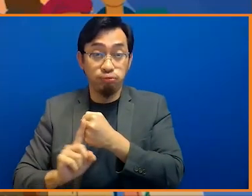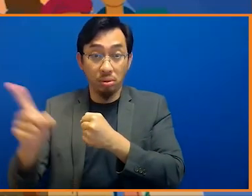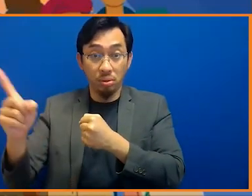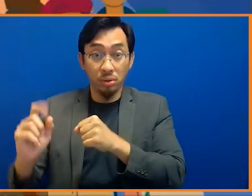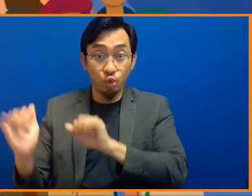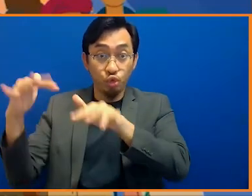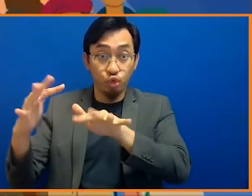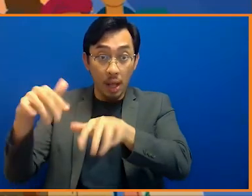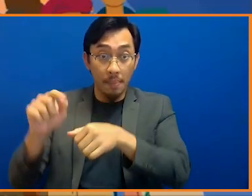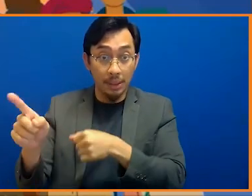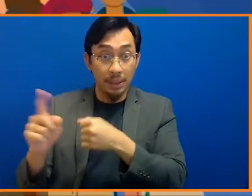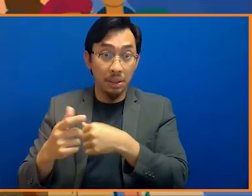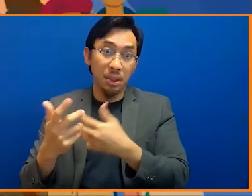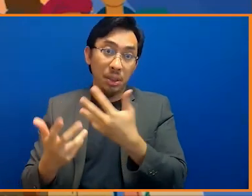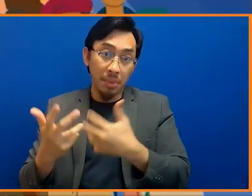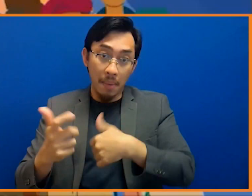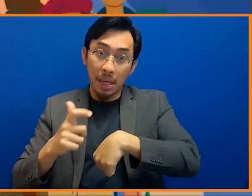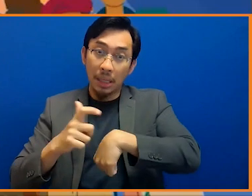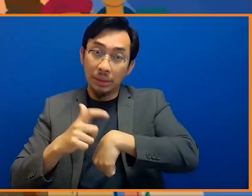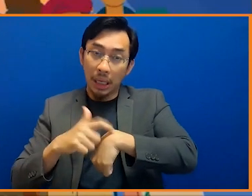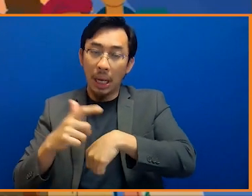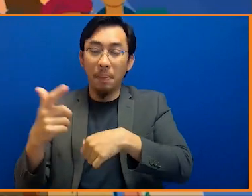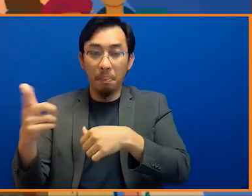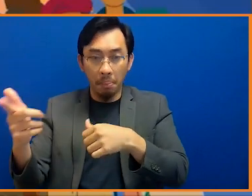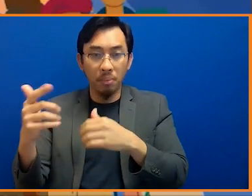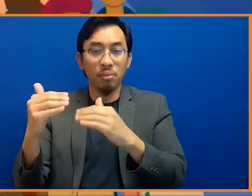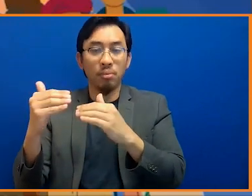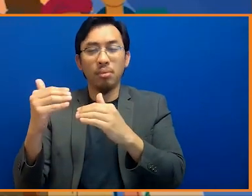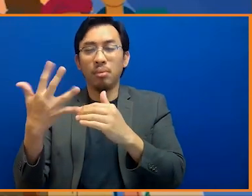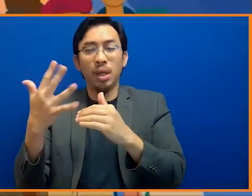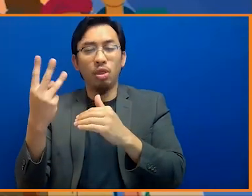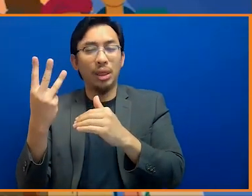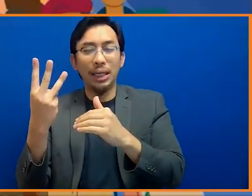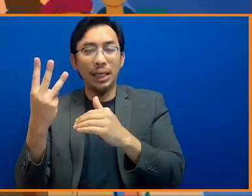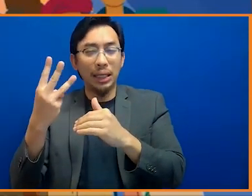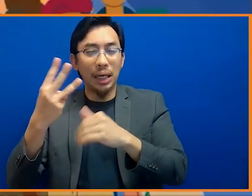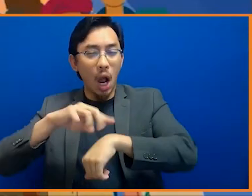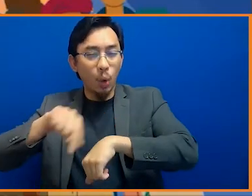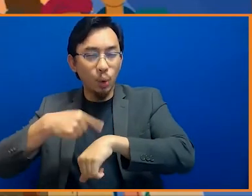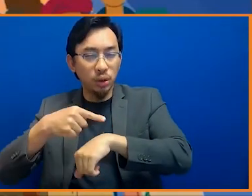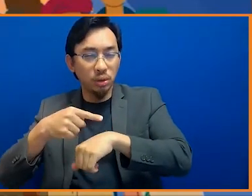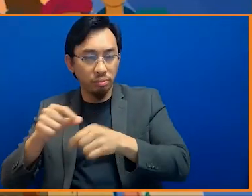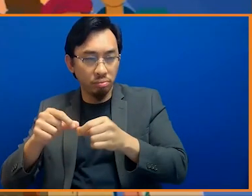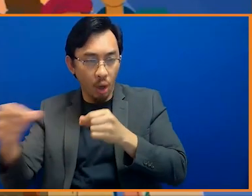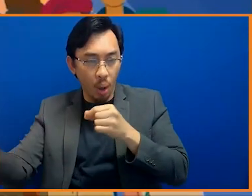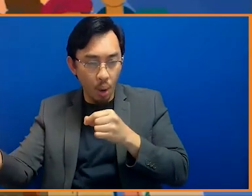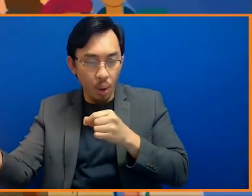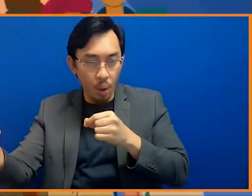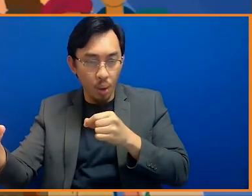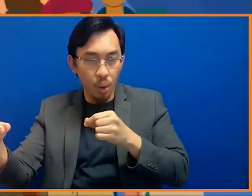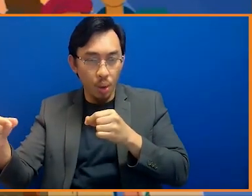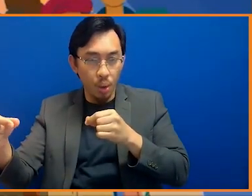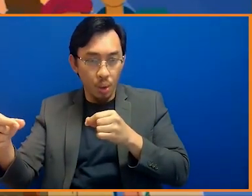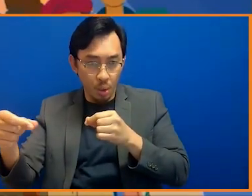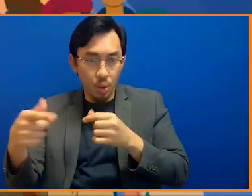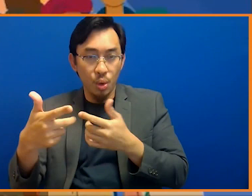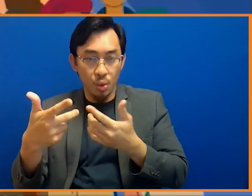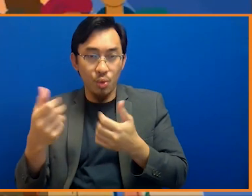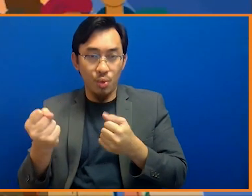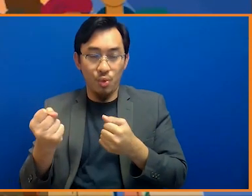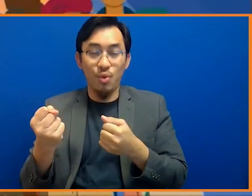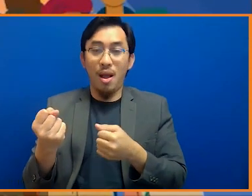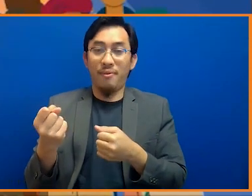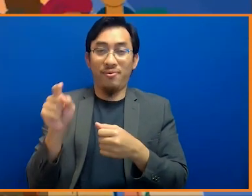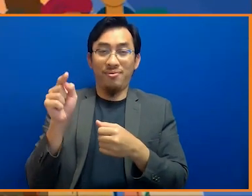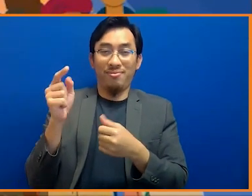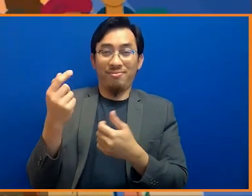warning where its arrival time probably longer than 3 hours, your response to that kind of these